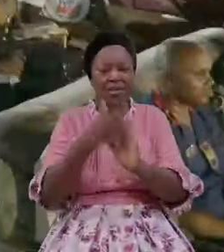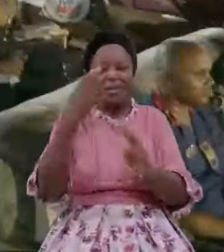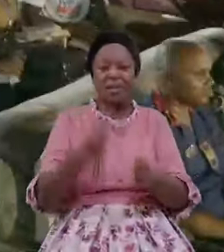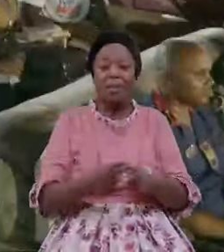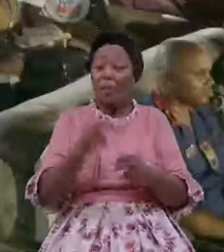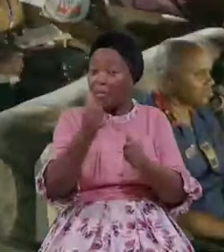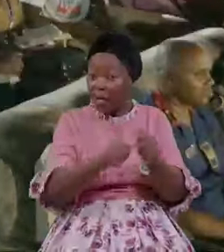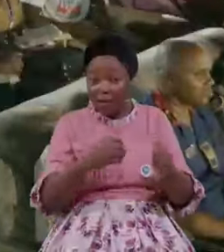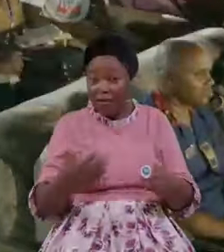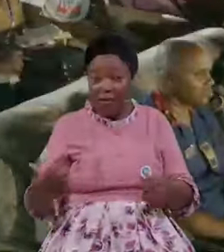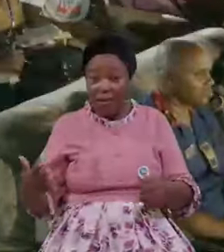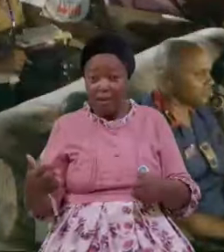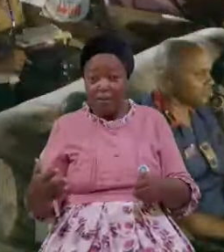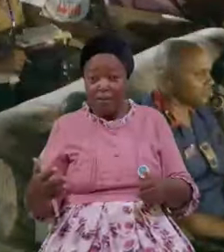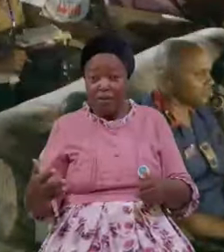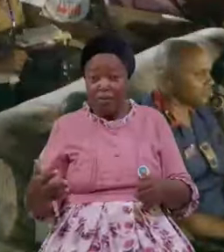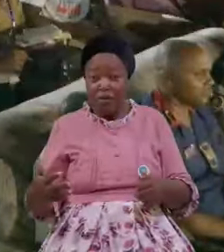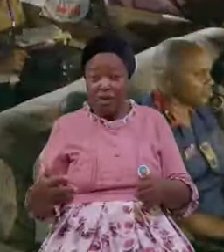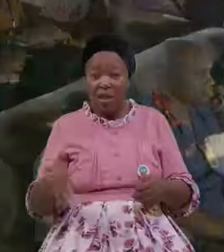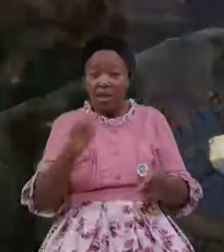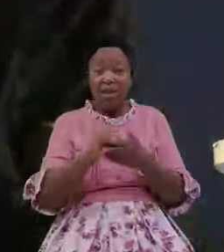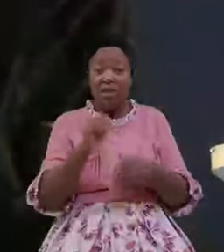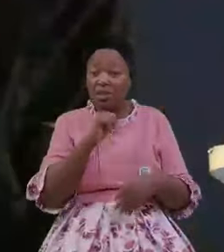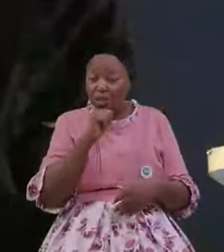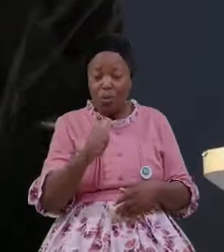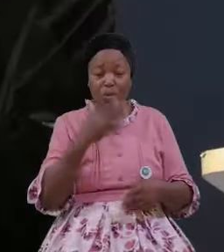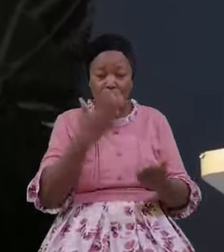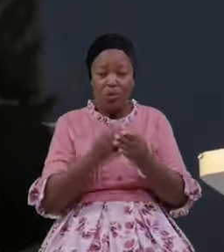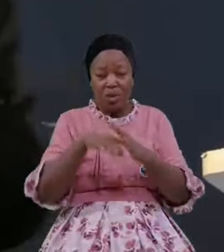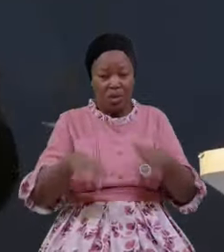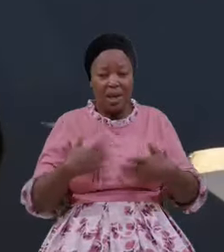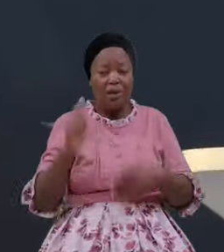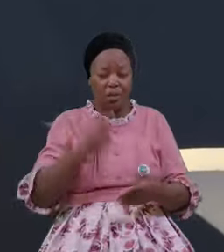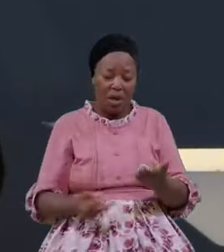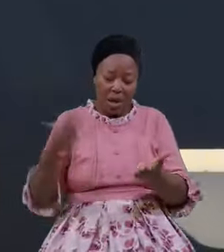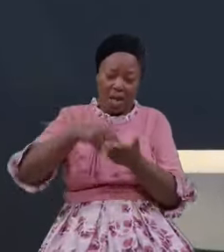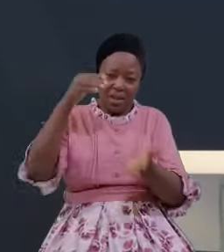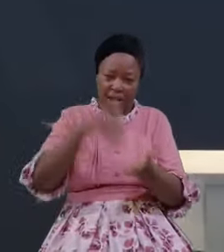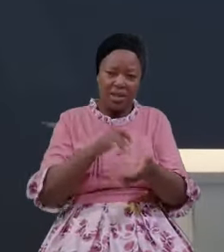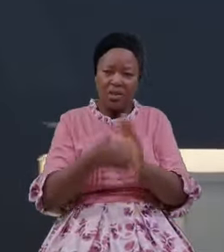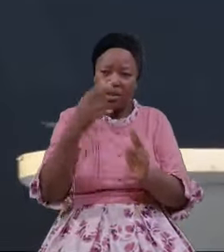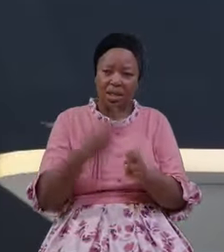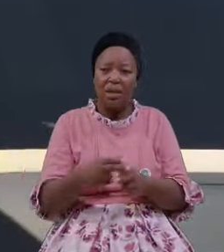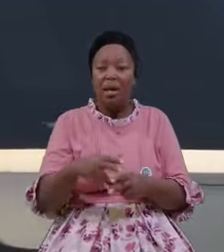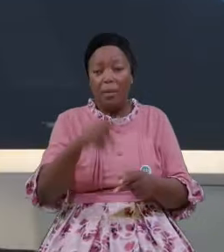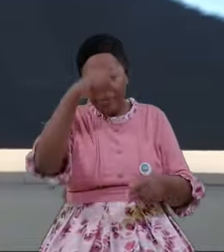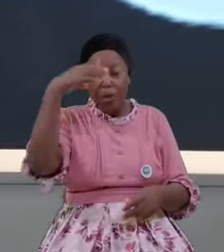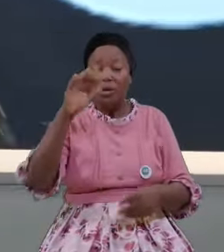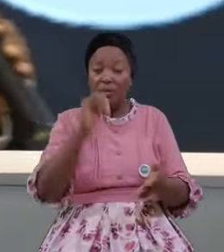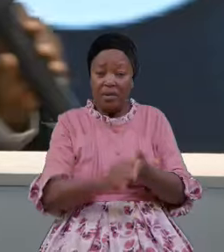Everything dormant in your life will rise again. Because of that, your